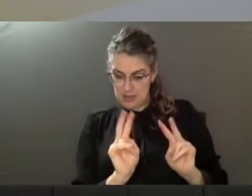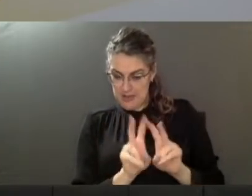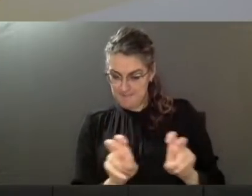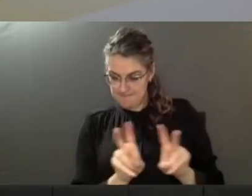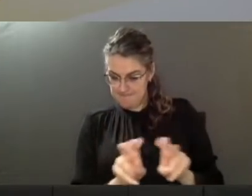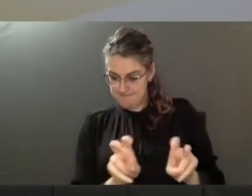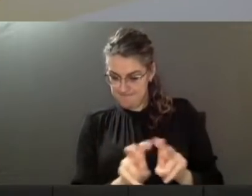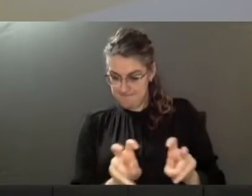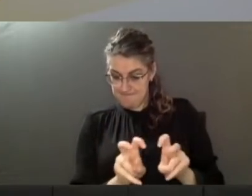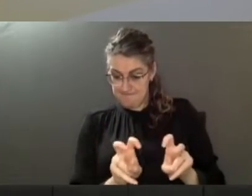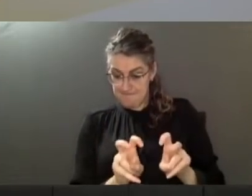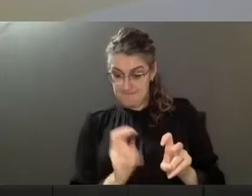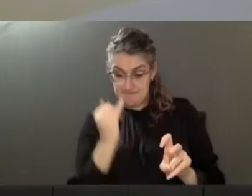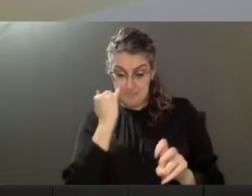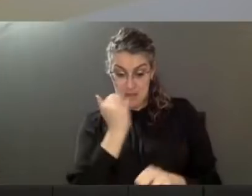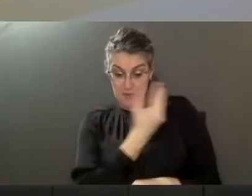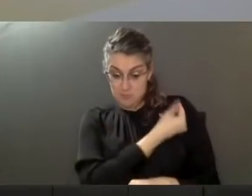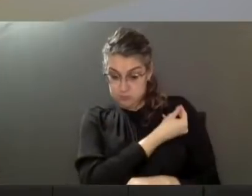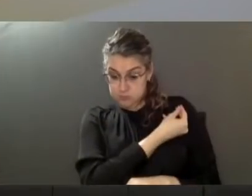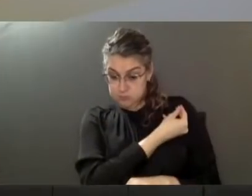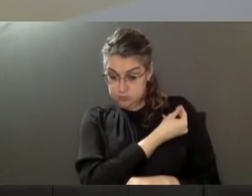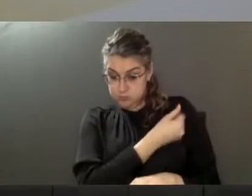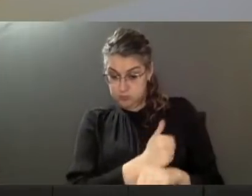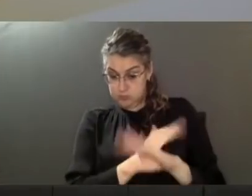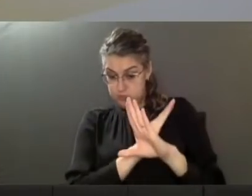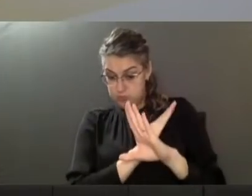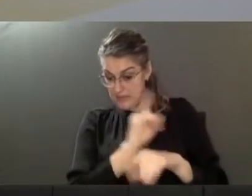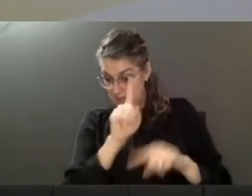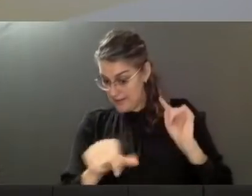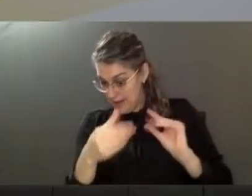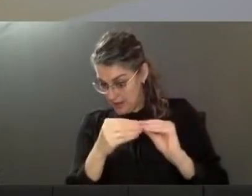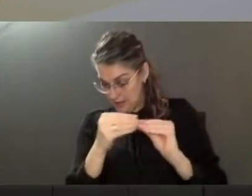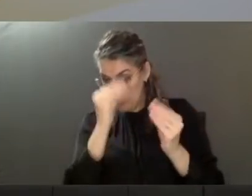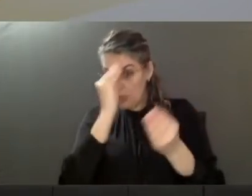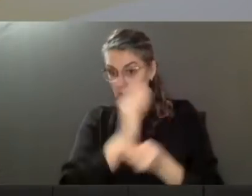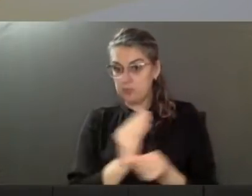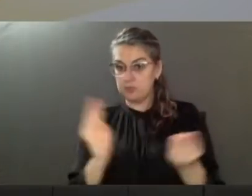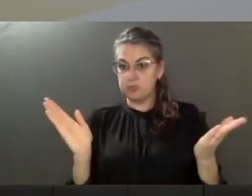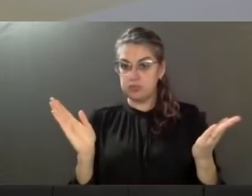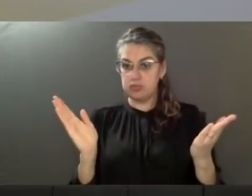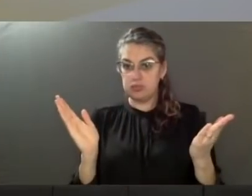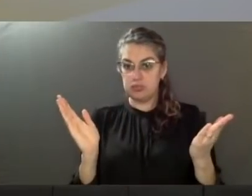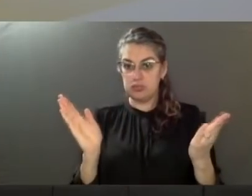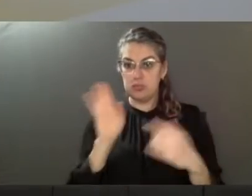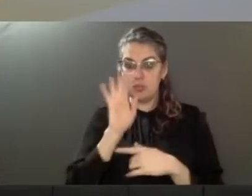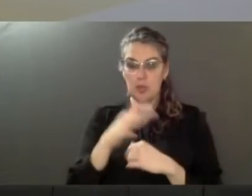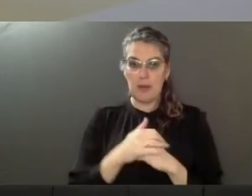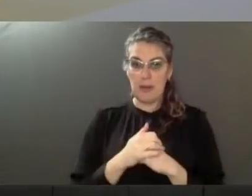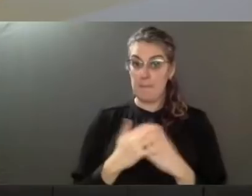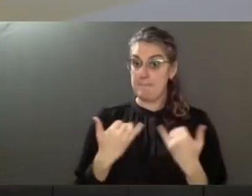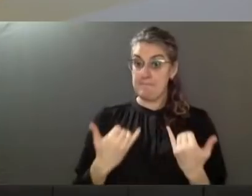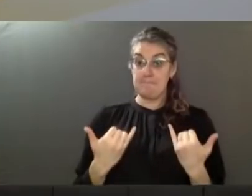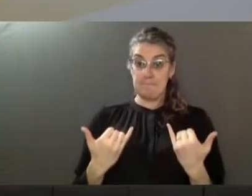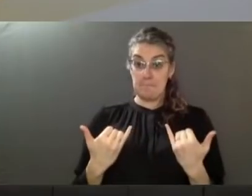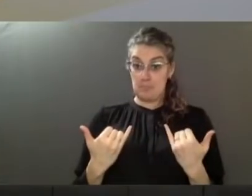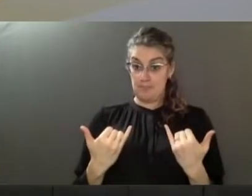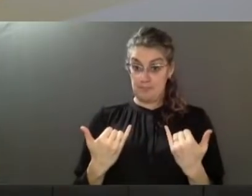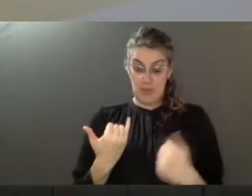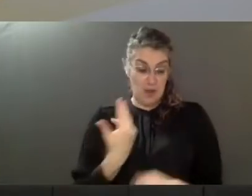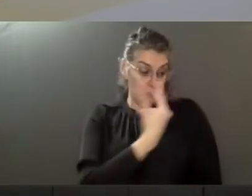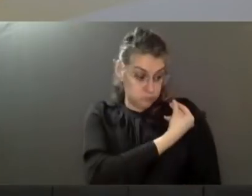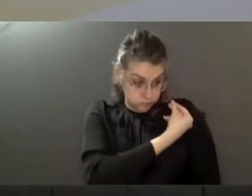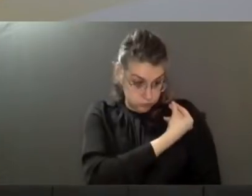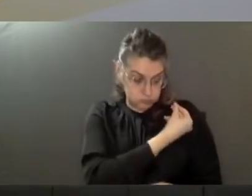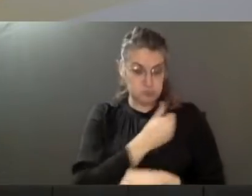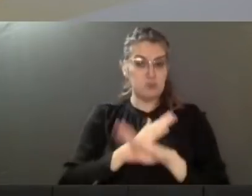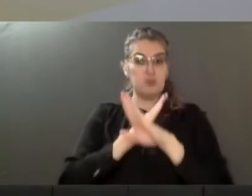it in terms of the vaccine effectiveness and the different strains. At this point, everything is reassuring, but